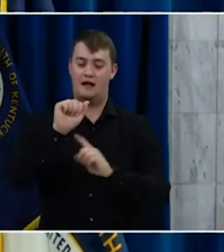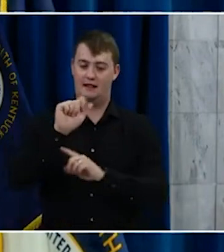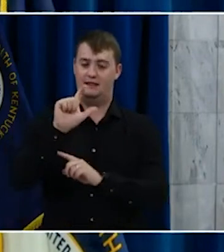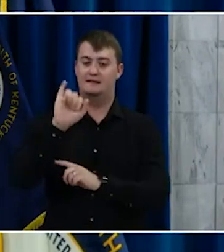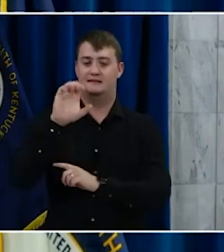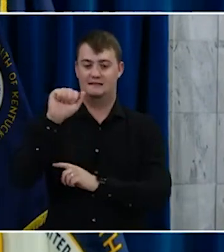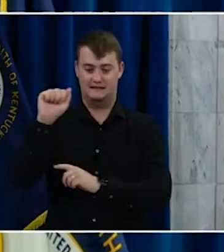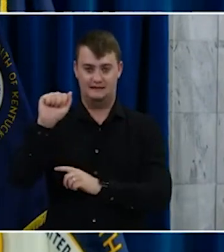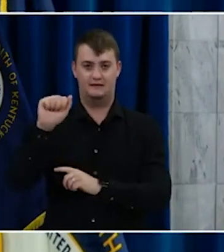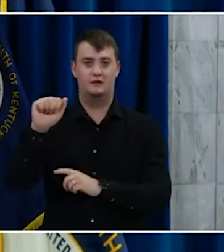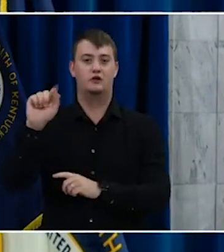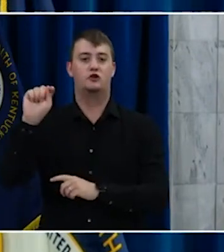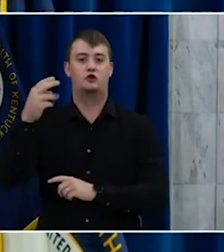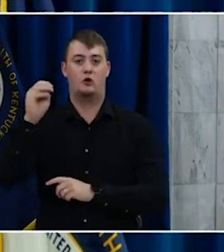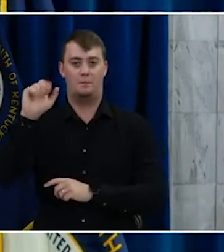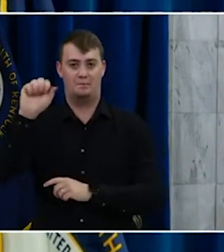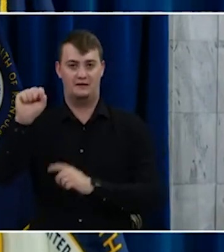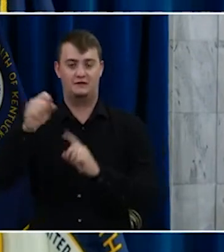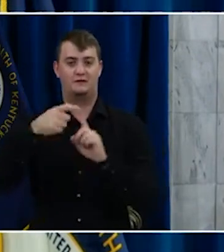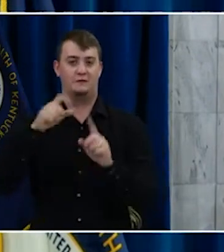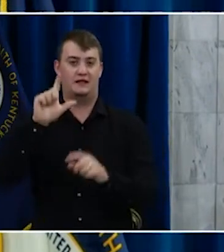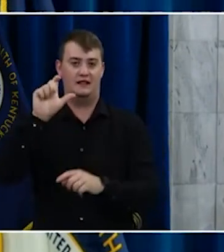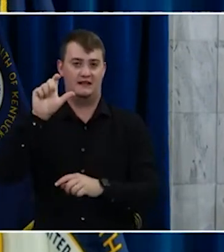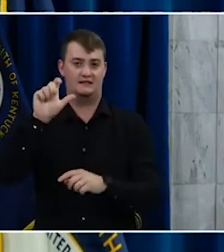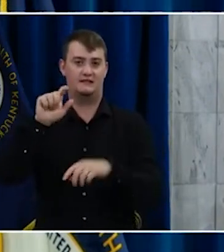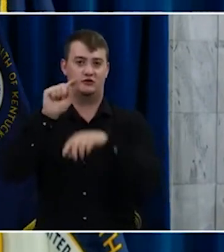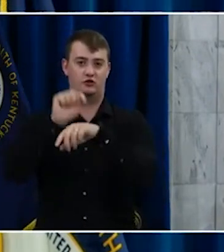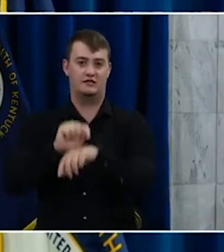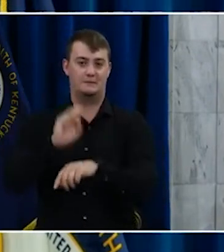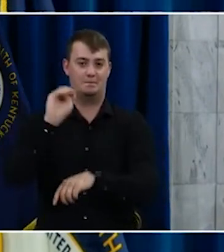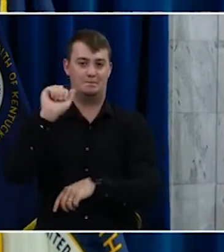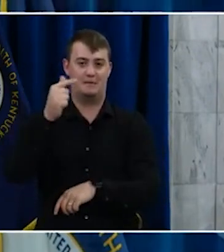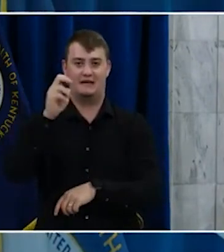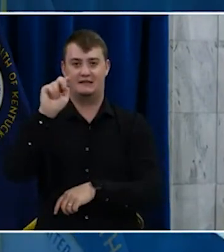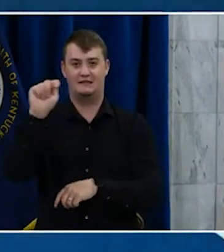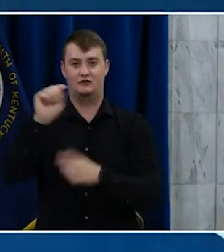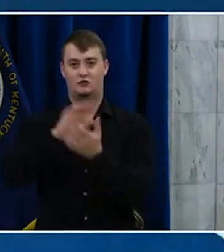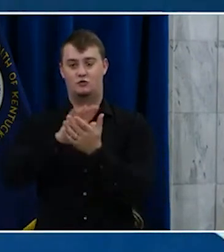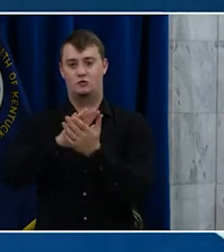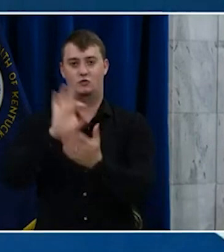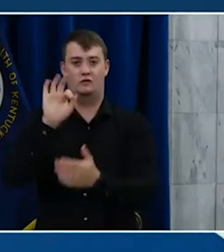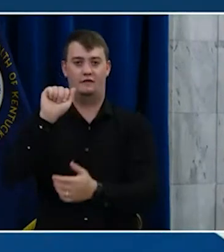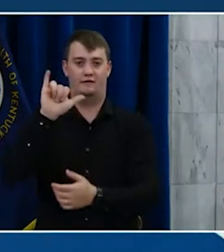Alicia C. Thomas, Lexington Traditional Magnet School in Fayette County.